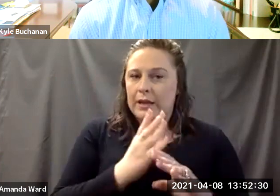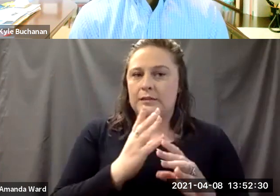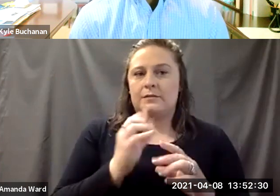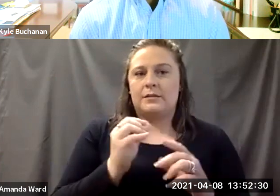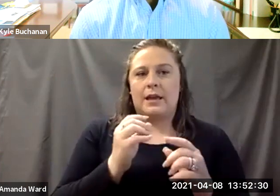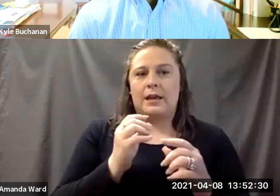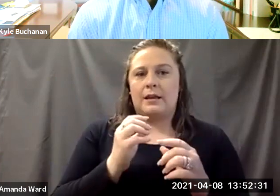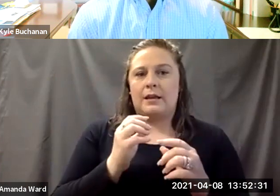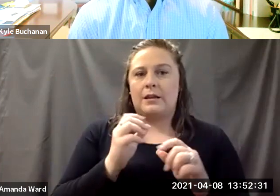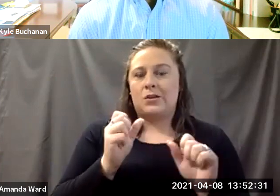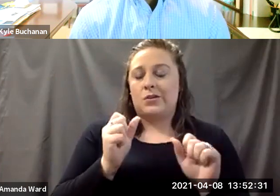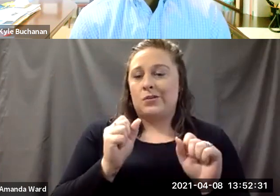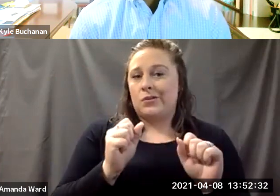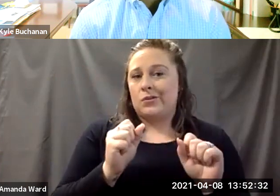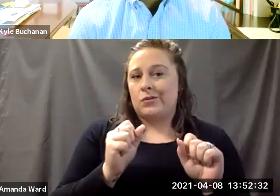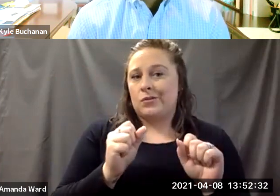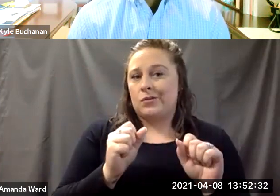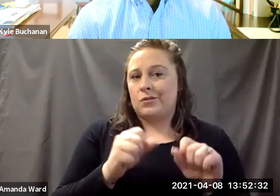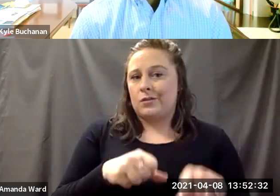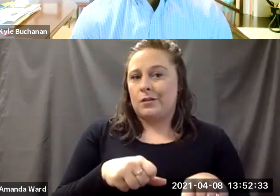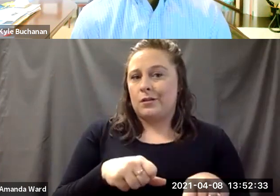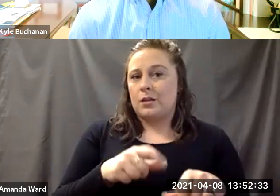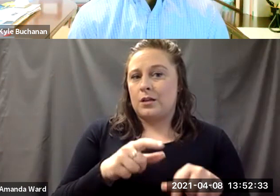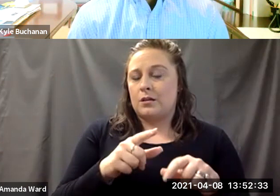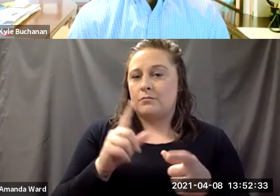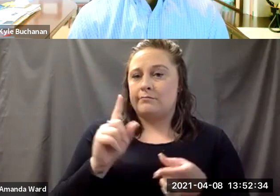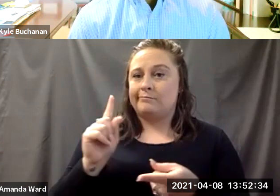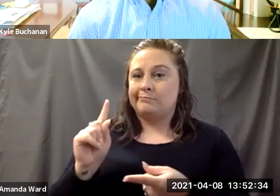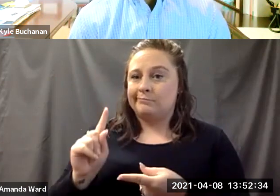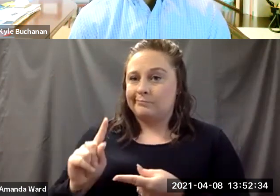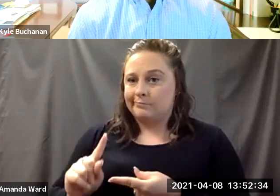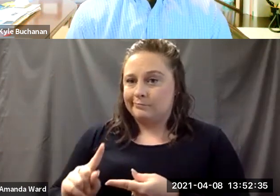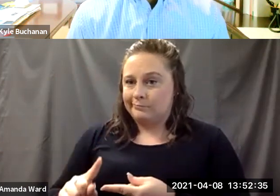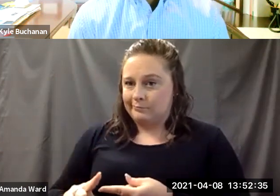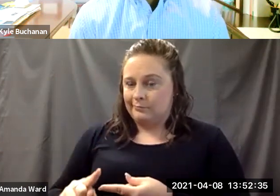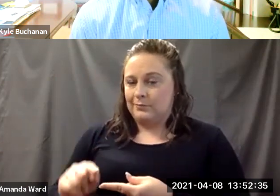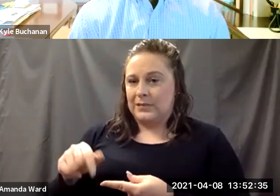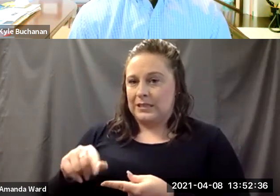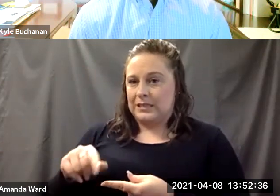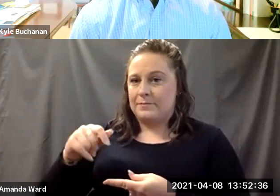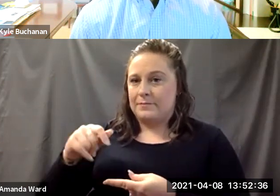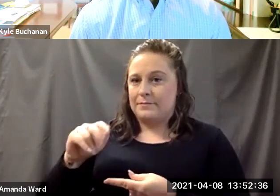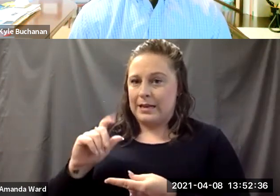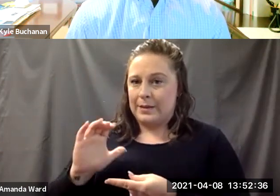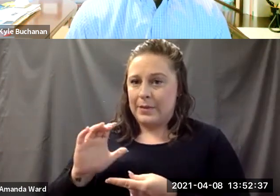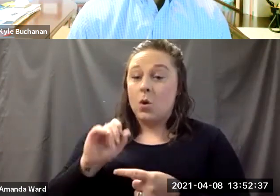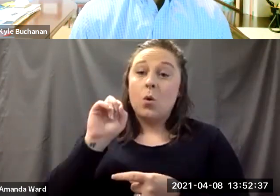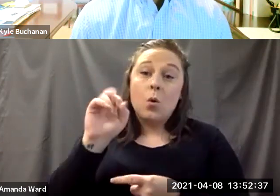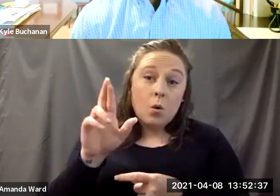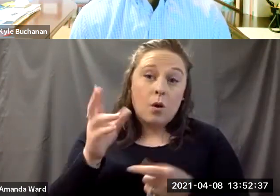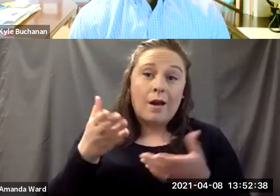completely squash to a very minimal level this pandemic, or we can